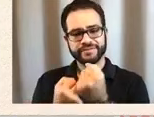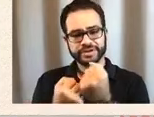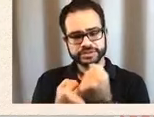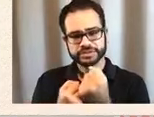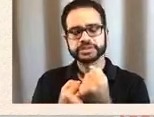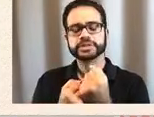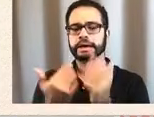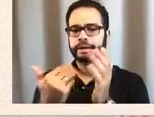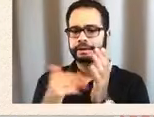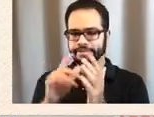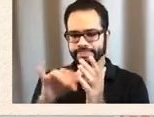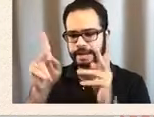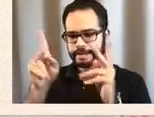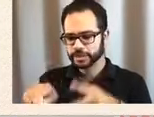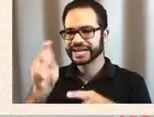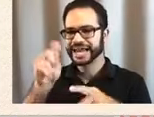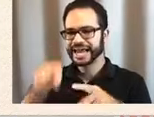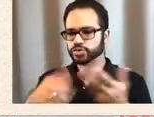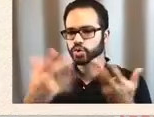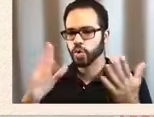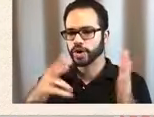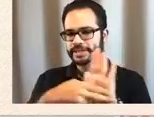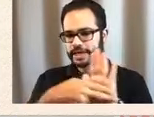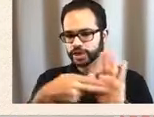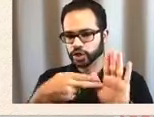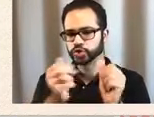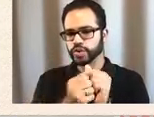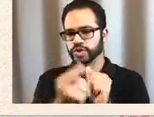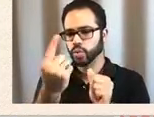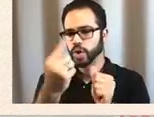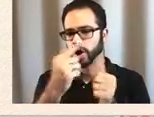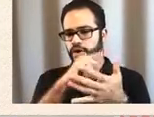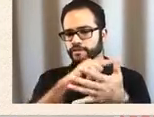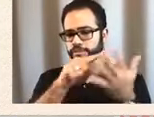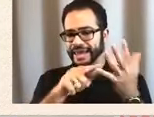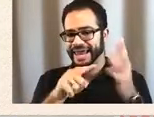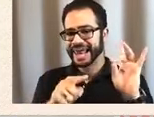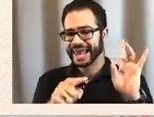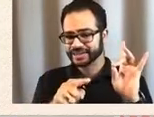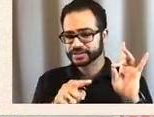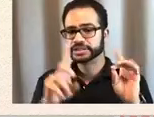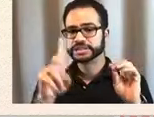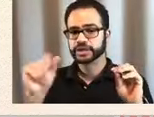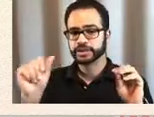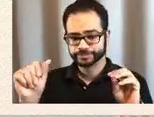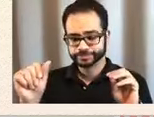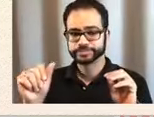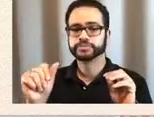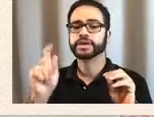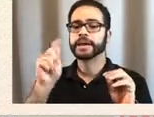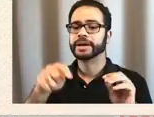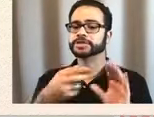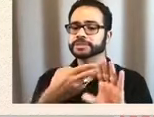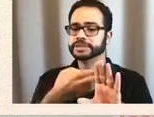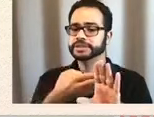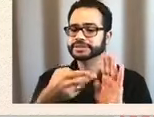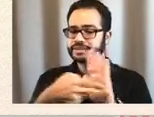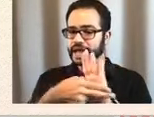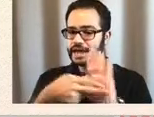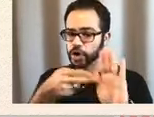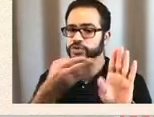with one of those 8 developmental disabilities, and they must have been diagnosed prior to their 18th